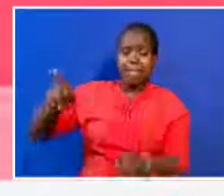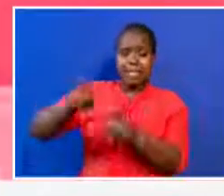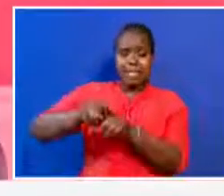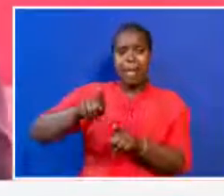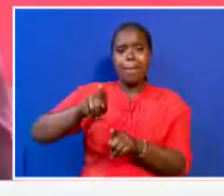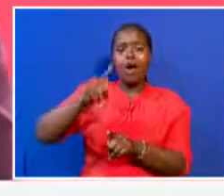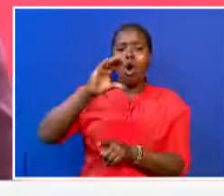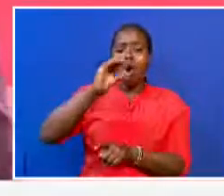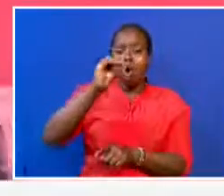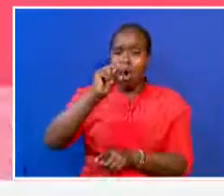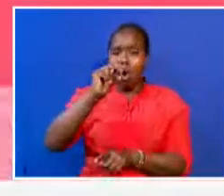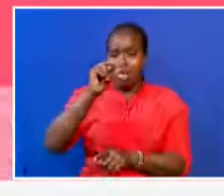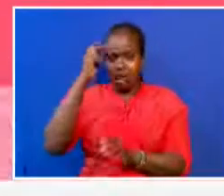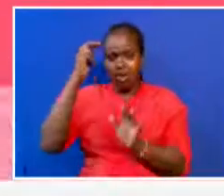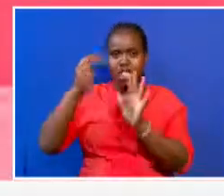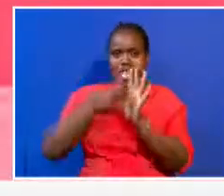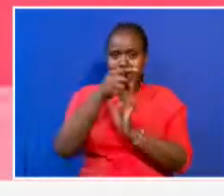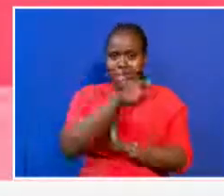reconsidering